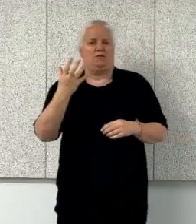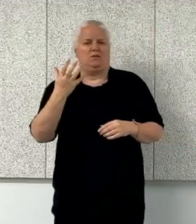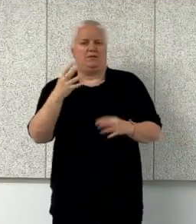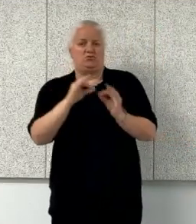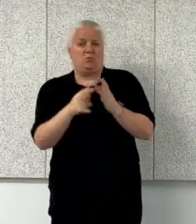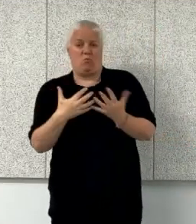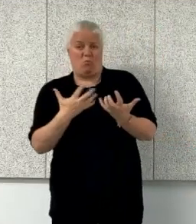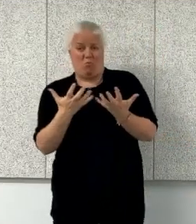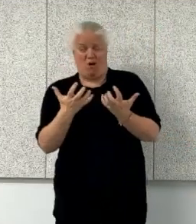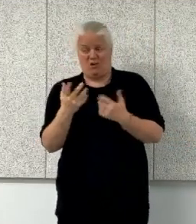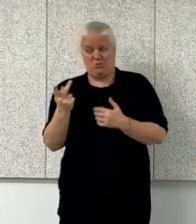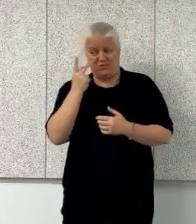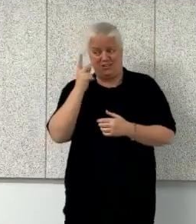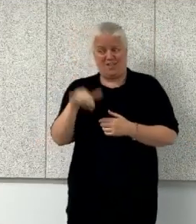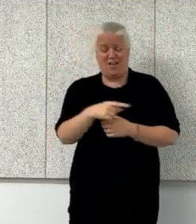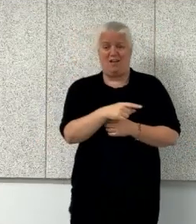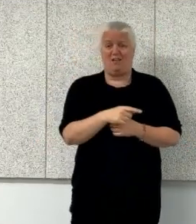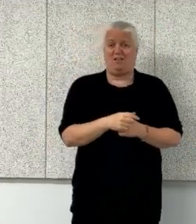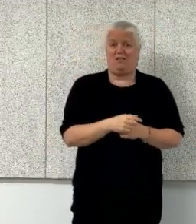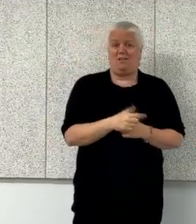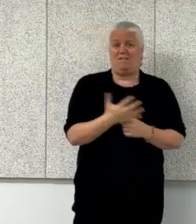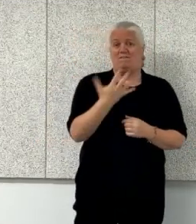actors up there?